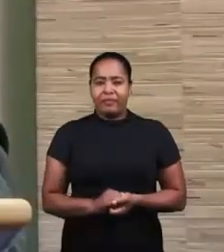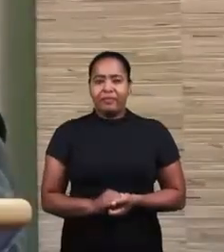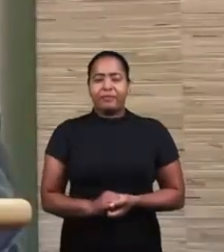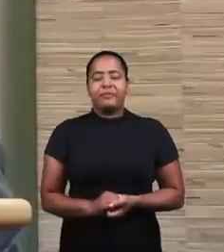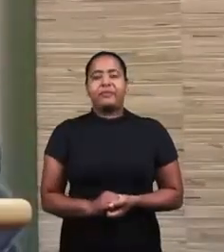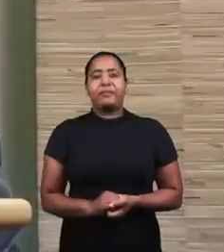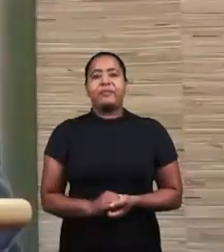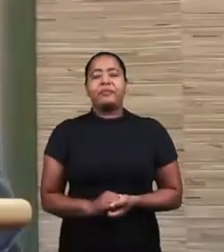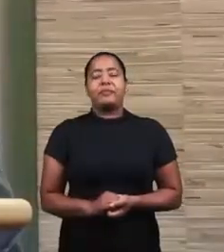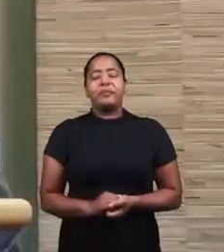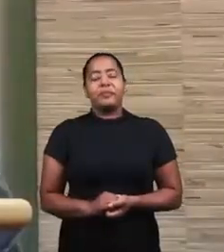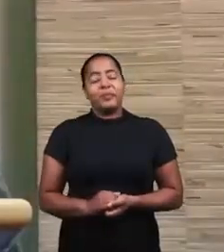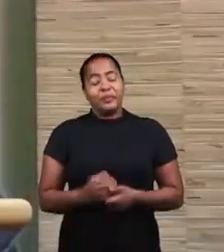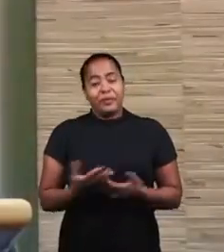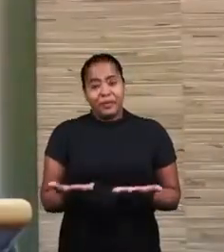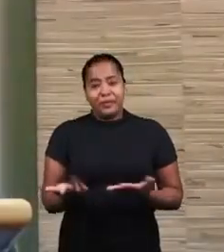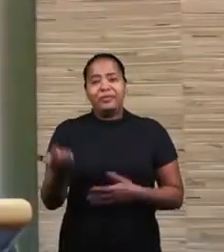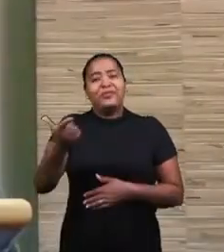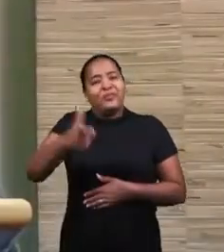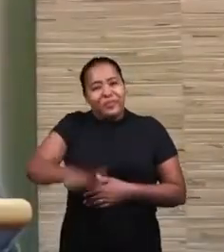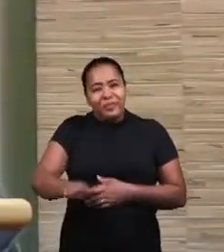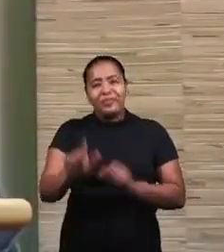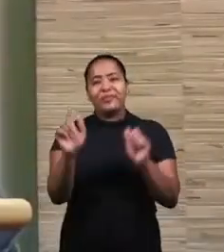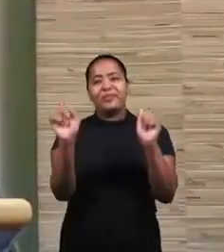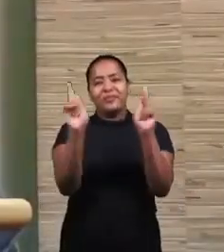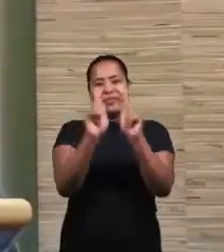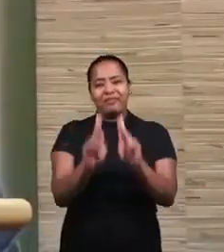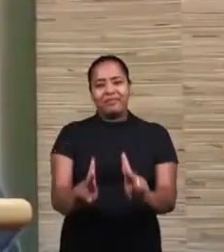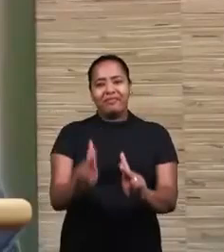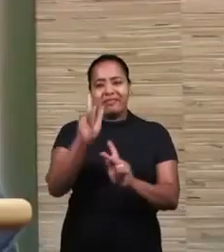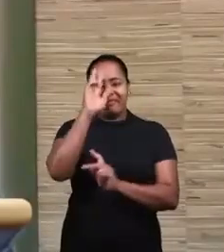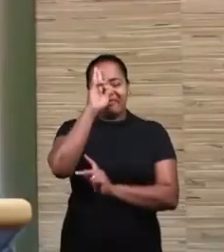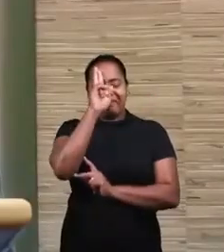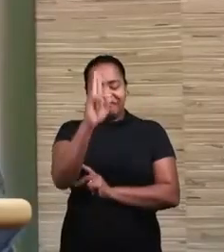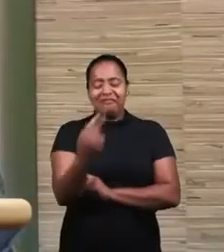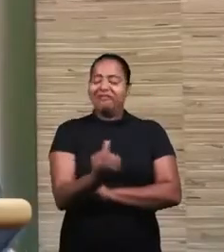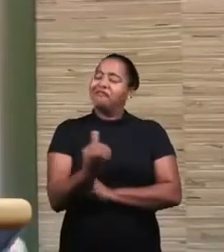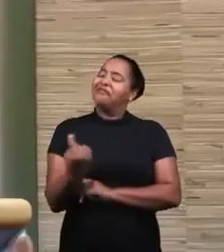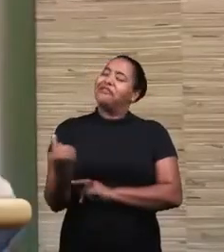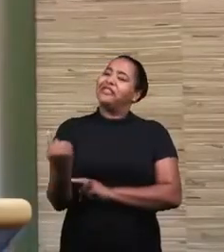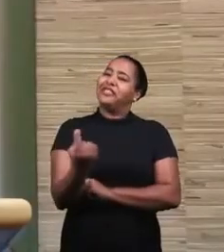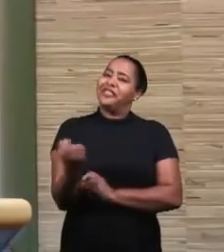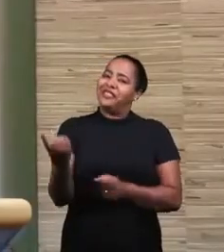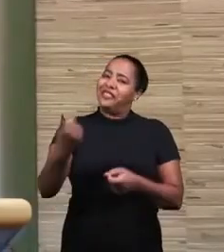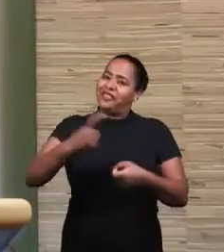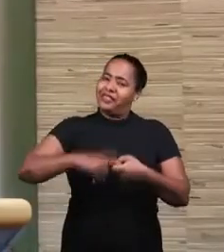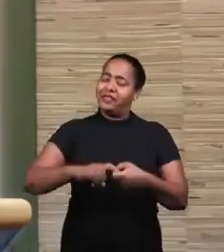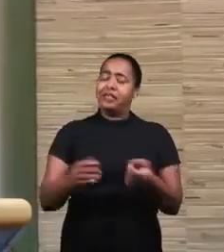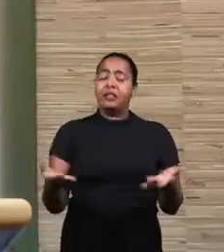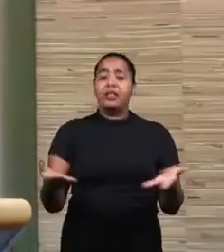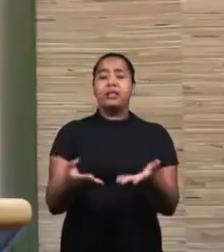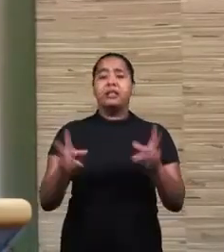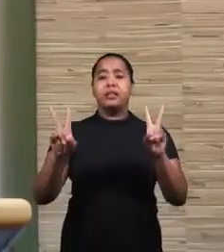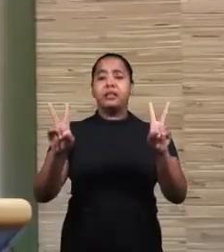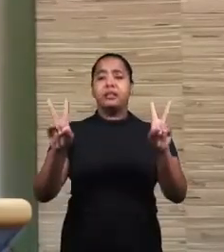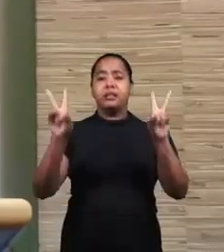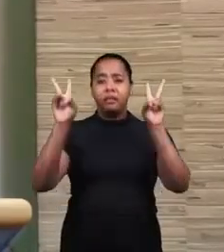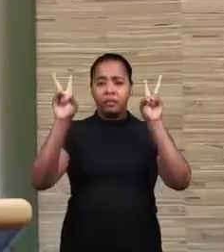Well, brethren, once again, the peace of the Lord. We are back to address the